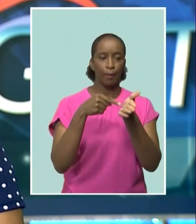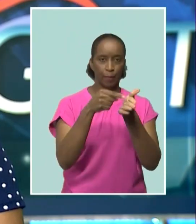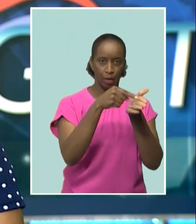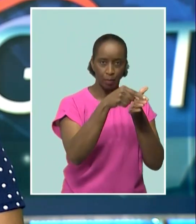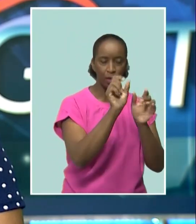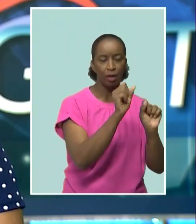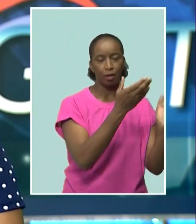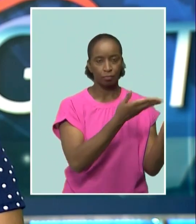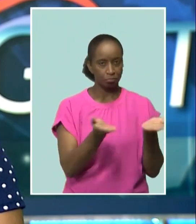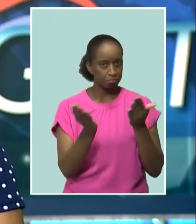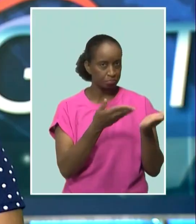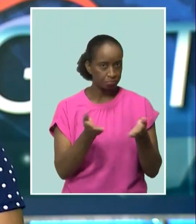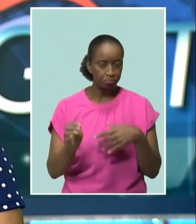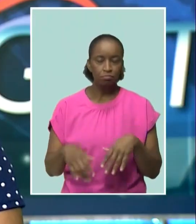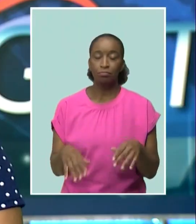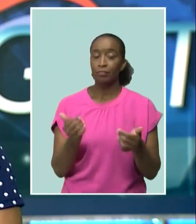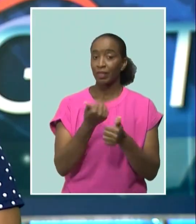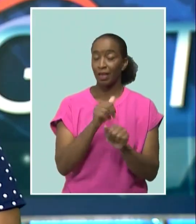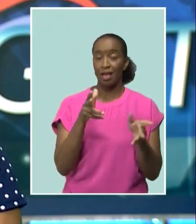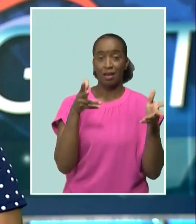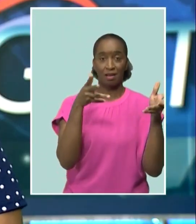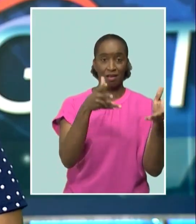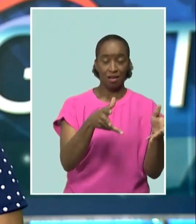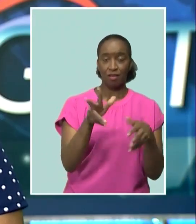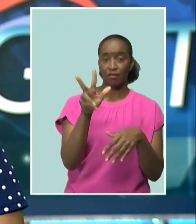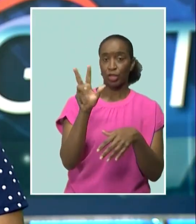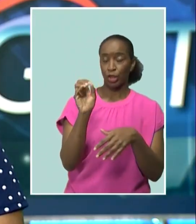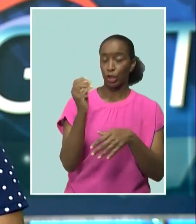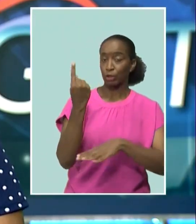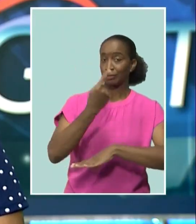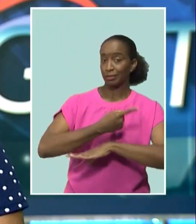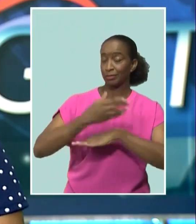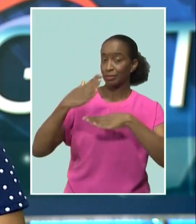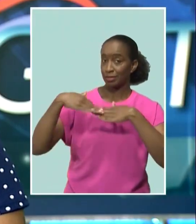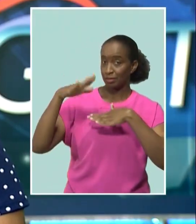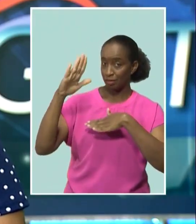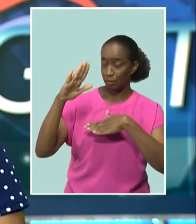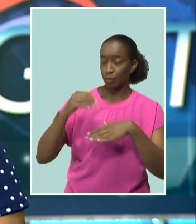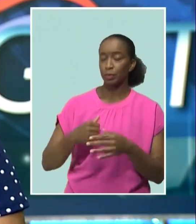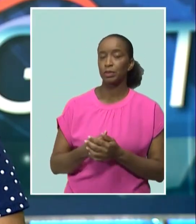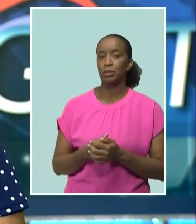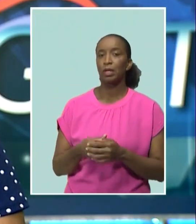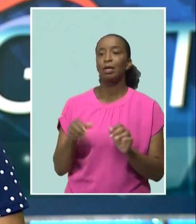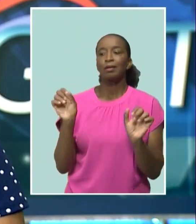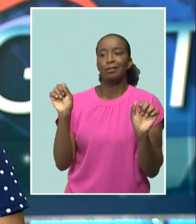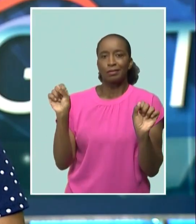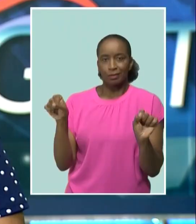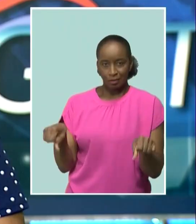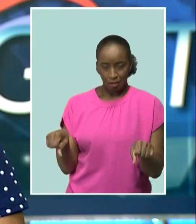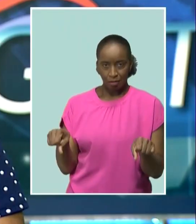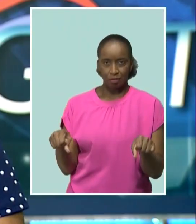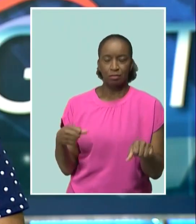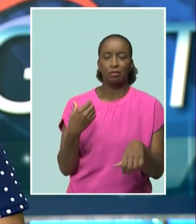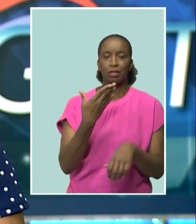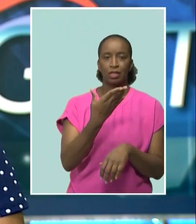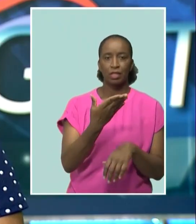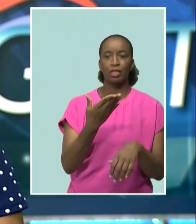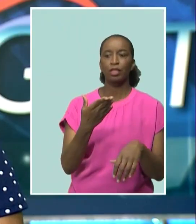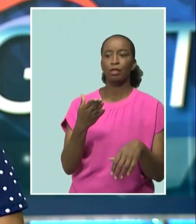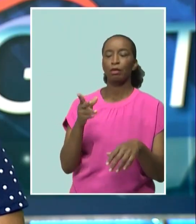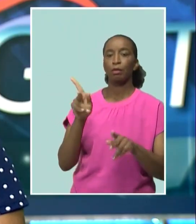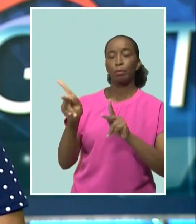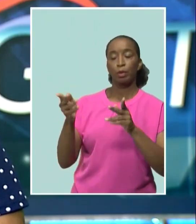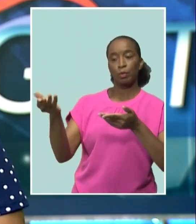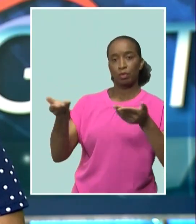cargo remaining for more than 30 days is classified as aged and can be offered for sale by auction if